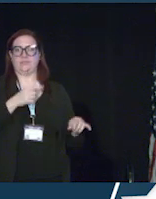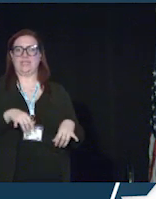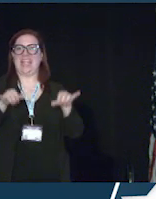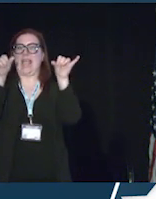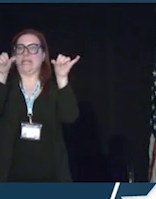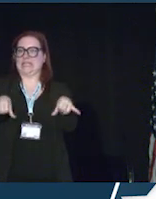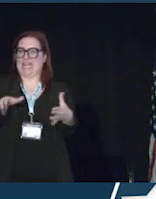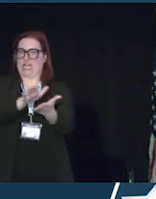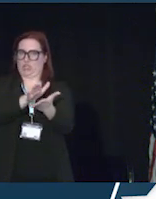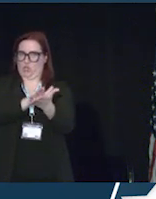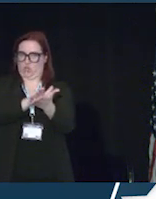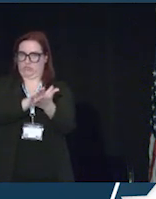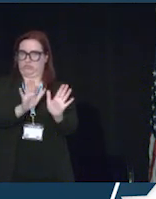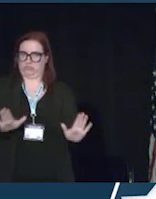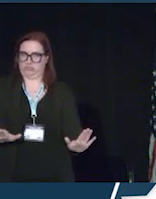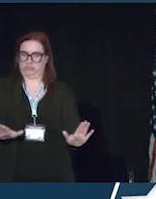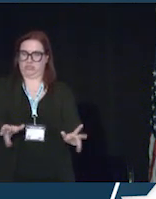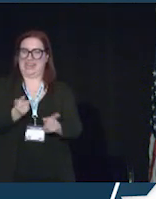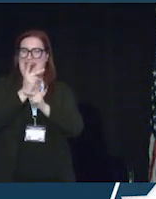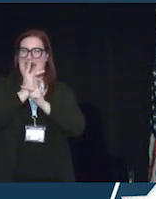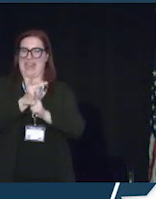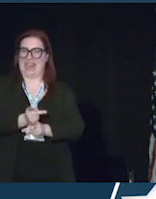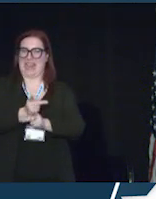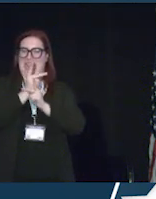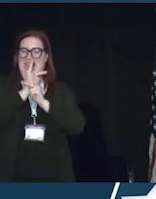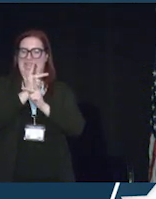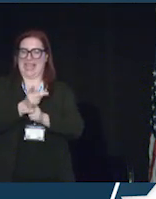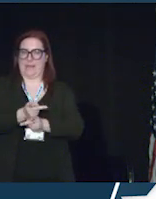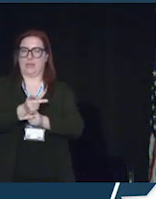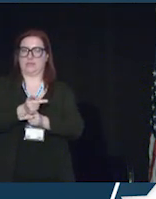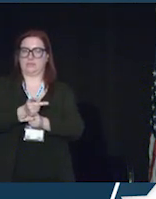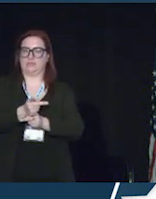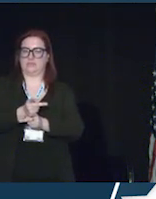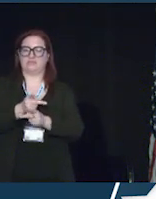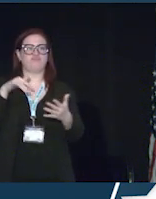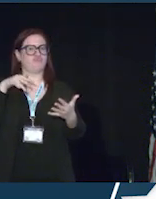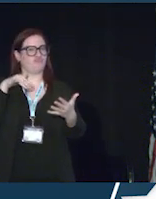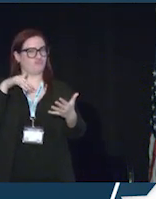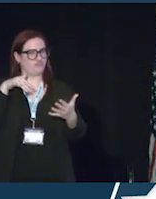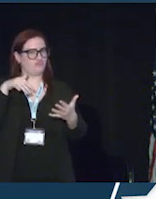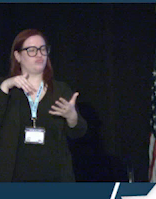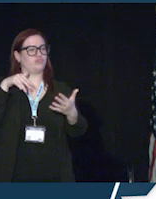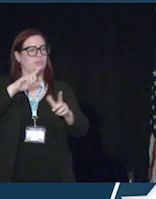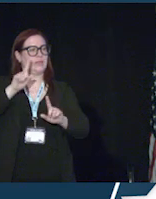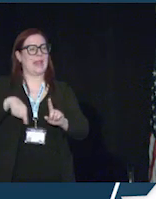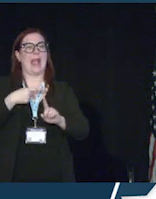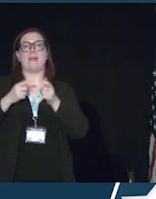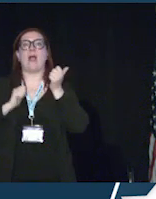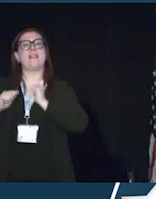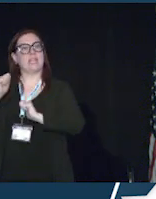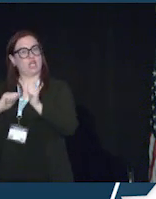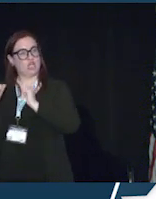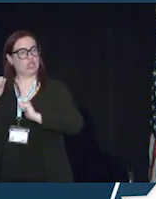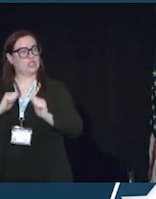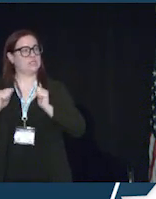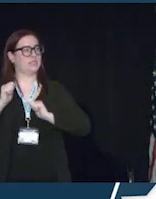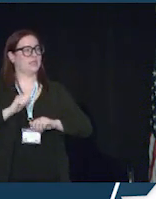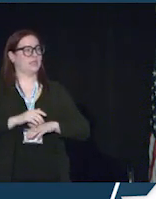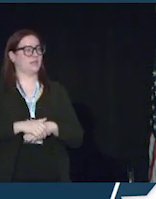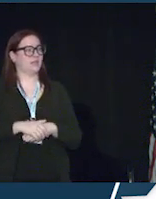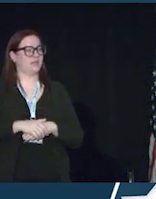in school and just keep on study about theaters, but